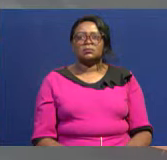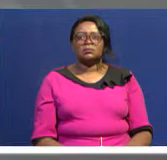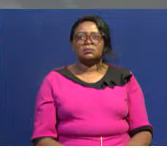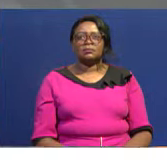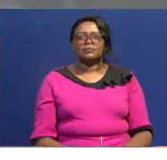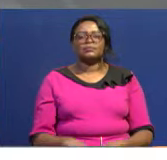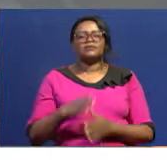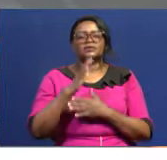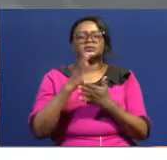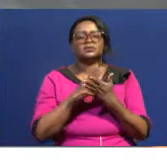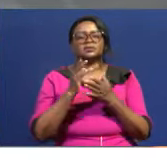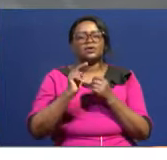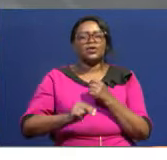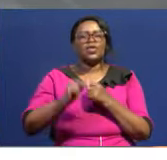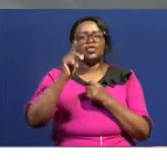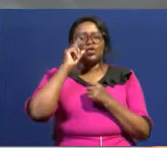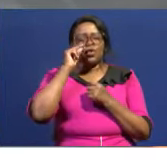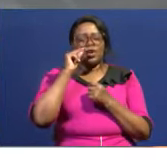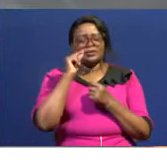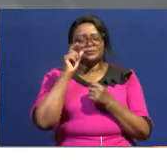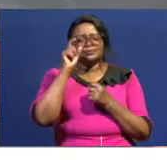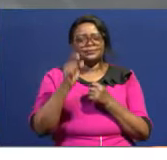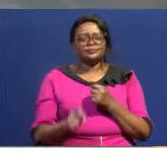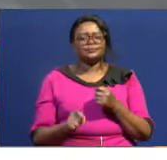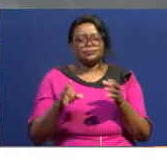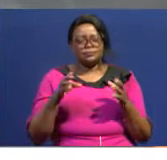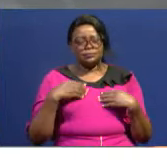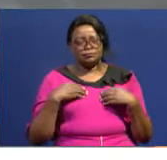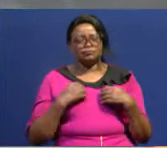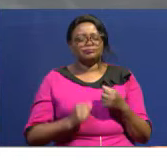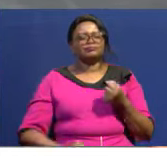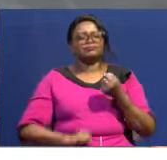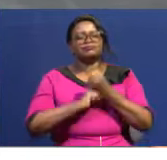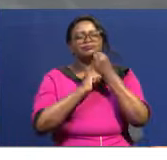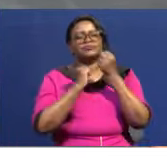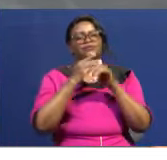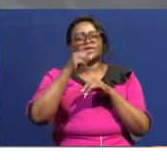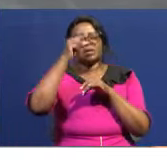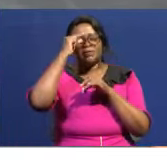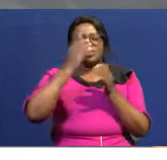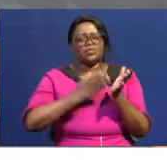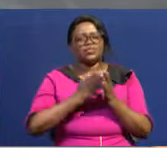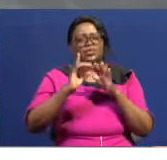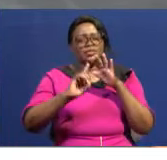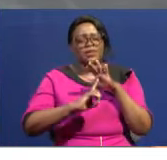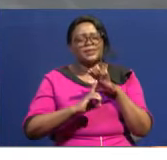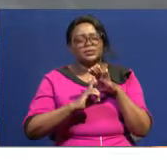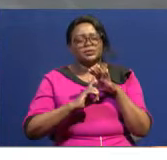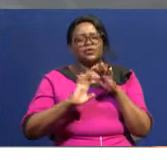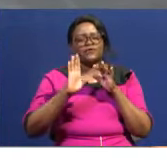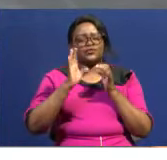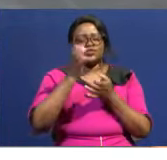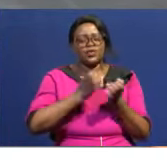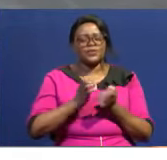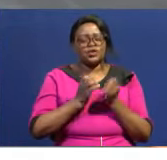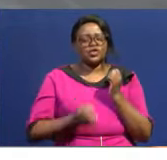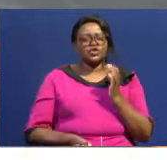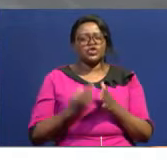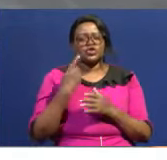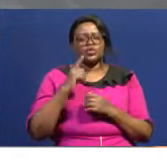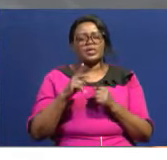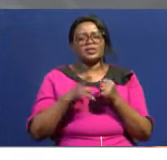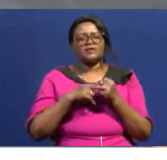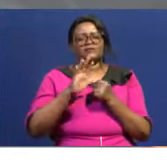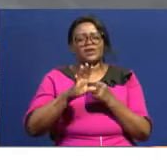The fishing sector in the North Coast region has received a major boost after the government, through the Ministry of Blue Economy, launched a